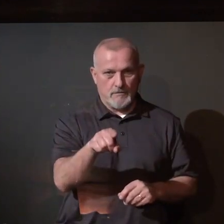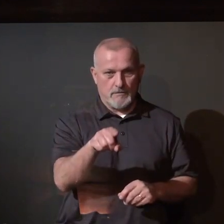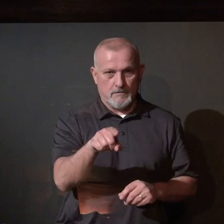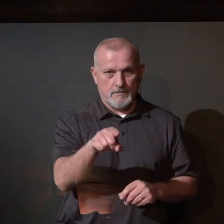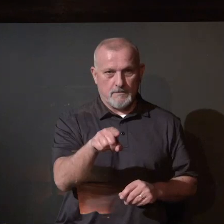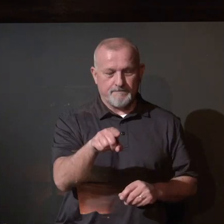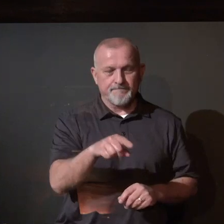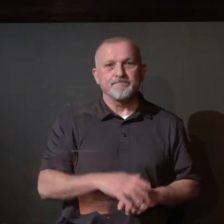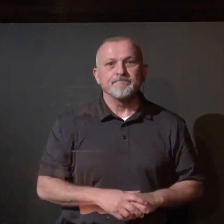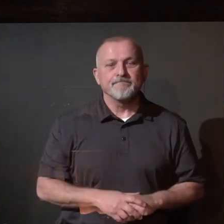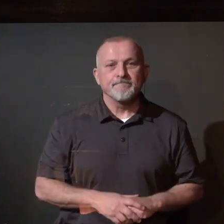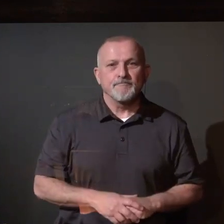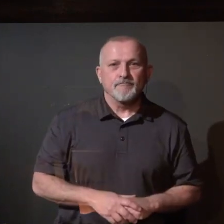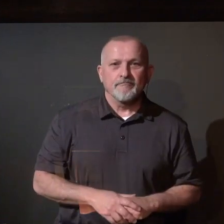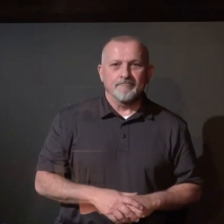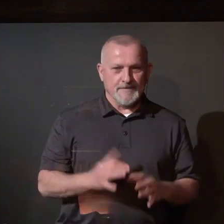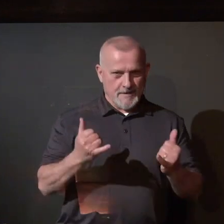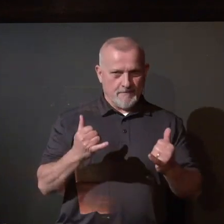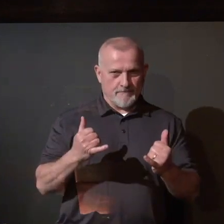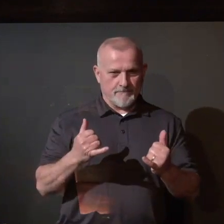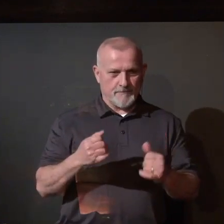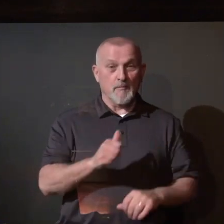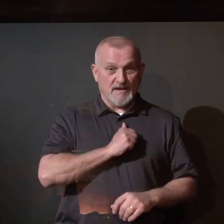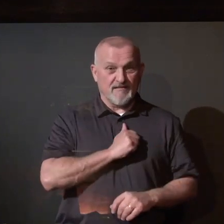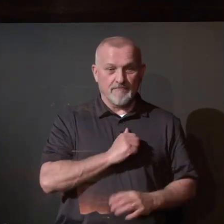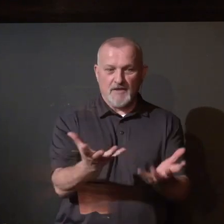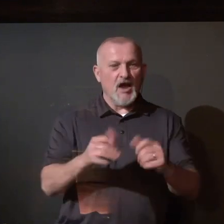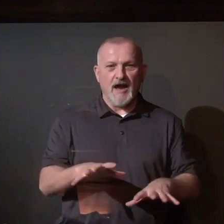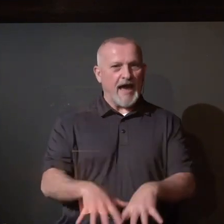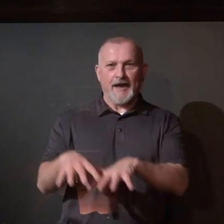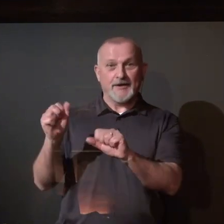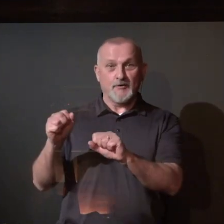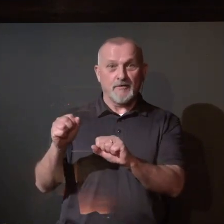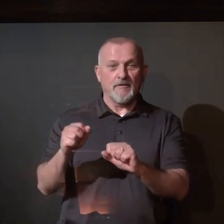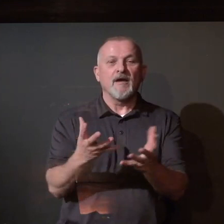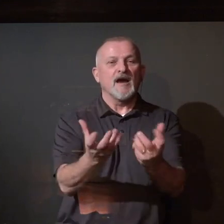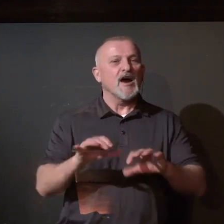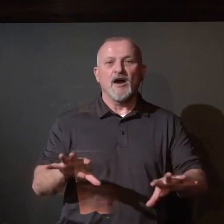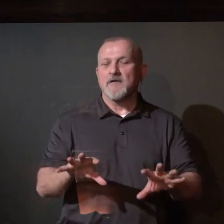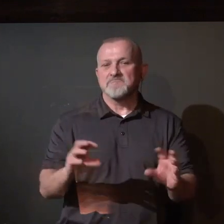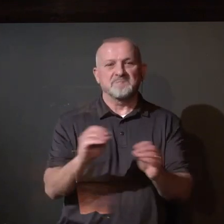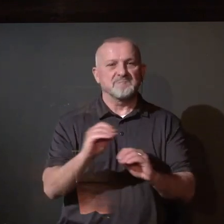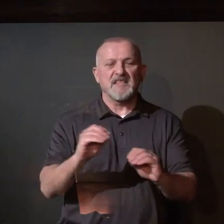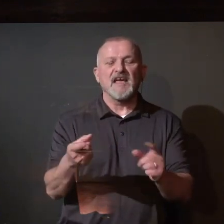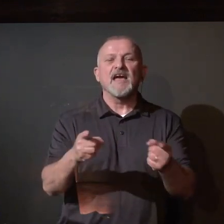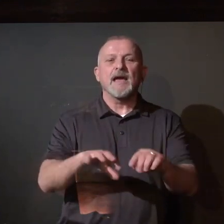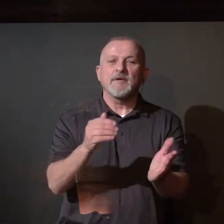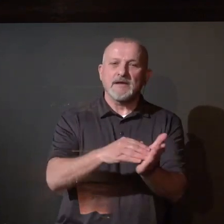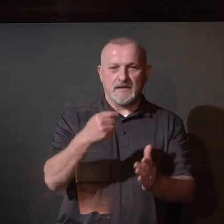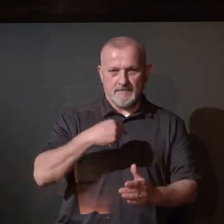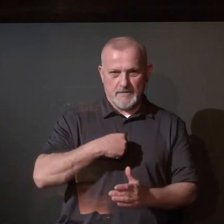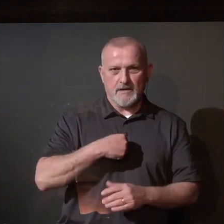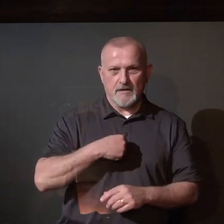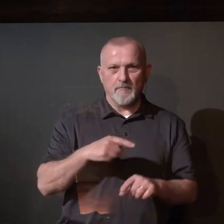want to leave. And I don't want nothing to happen to me as your pastor. But here we are. I would have